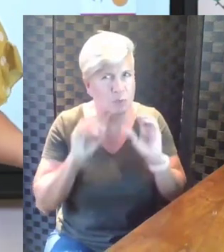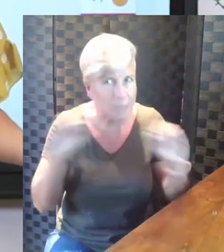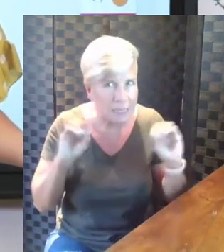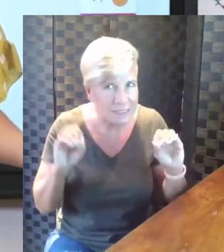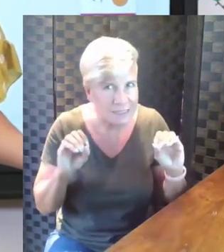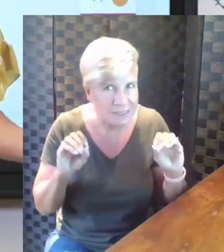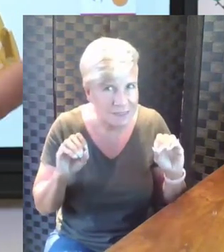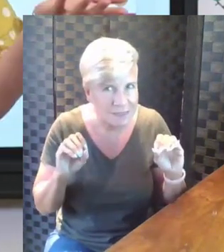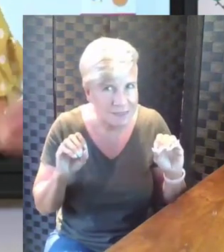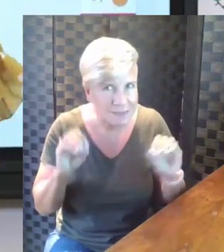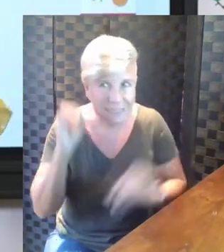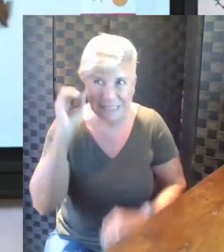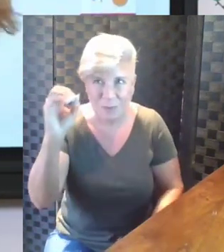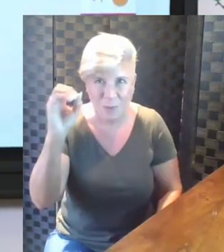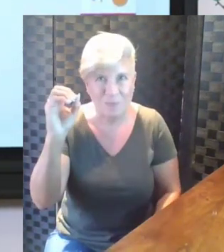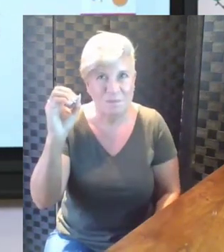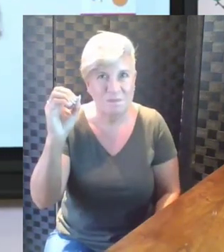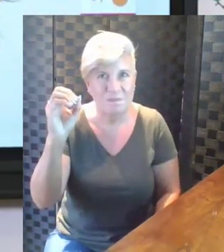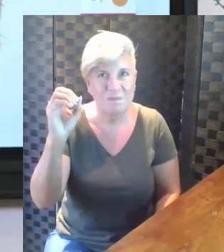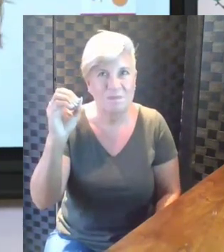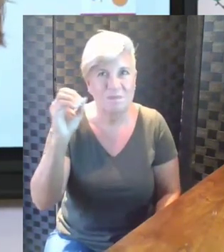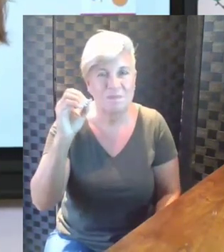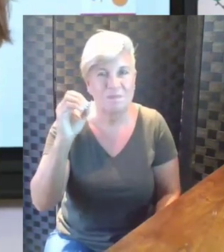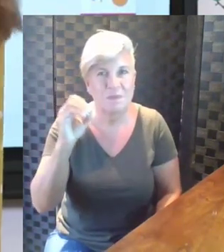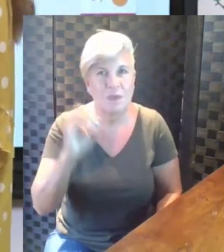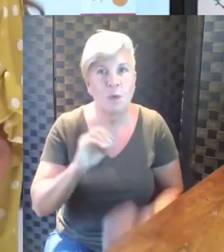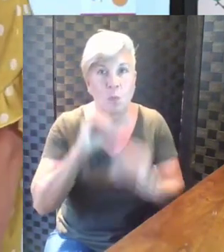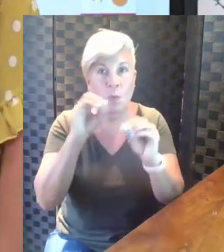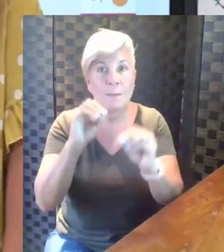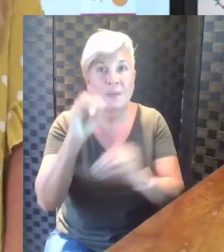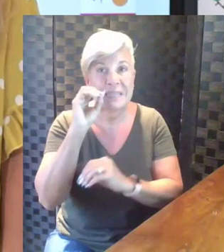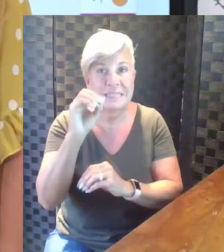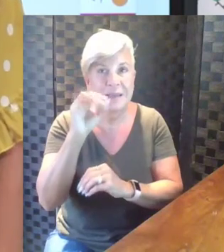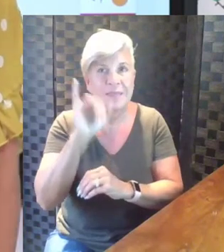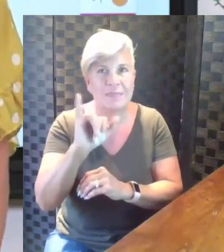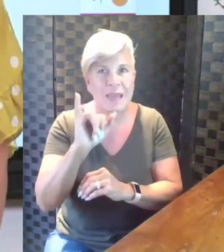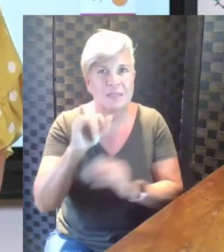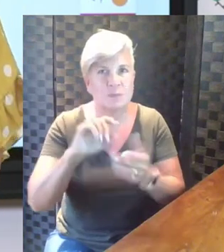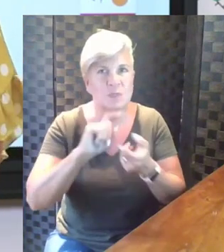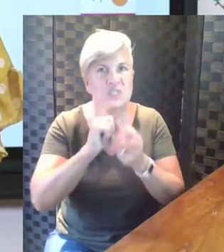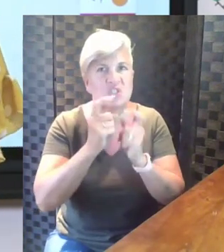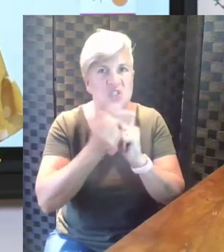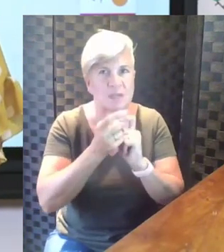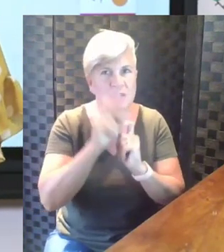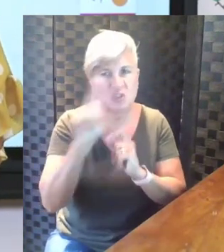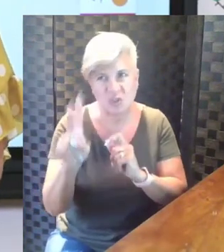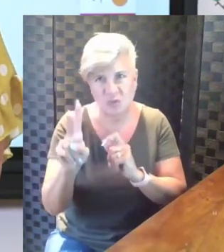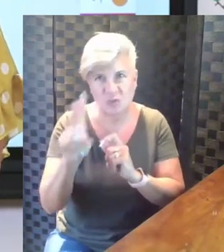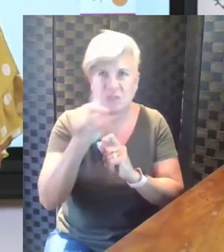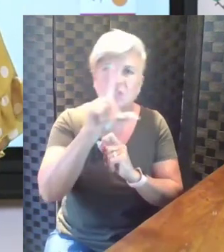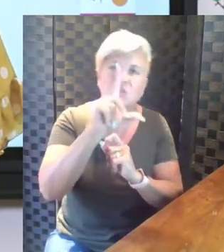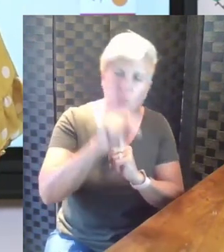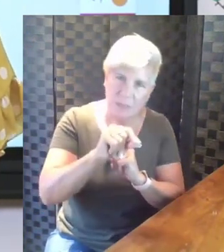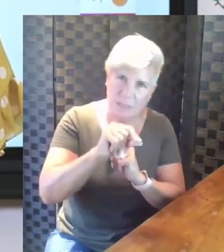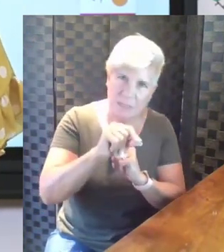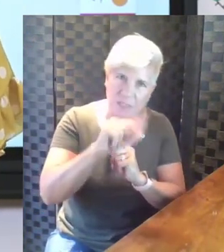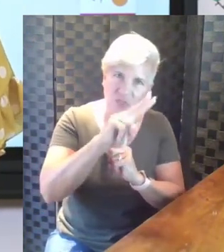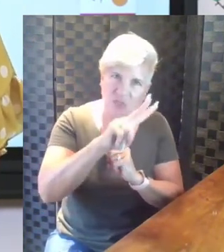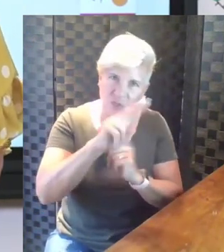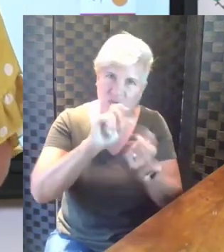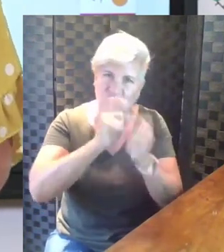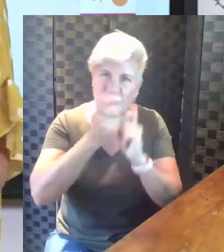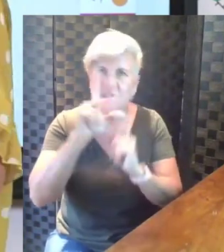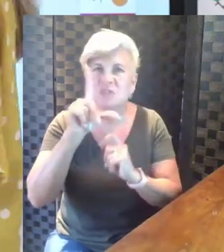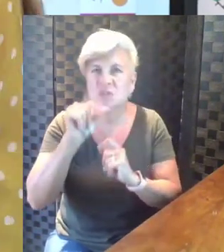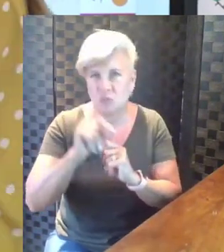us none? 0. When I put the 0 here, that's what changes from 2 to 20,